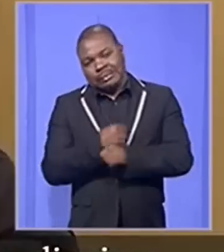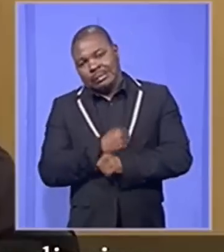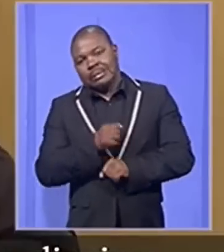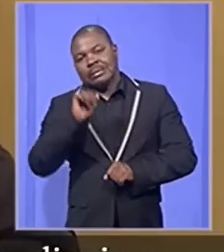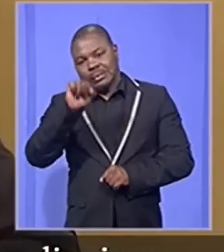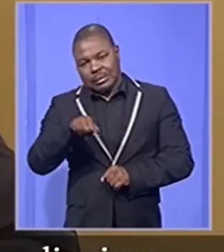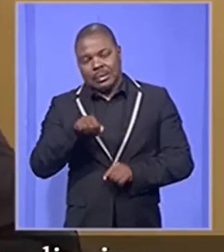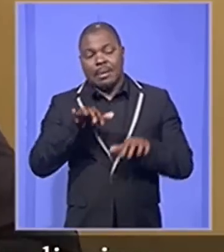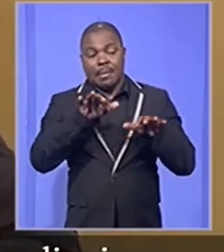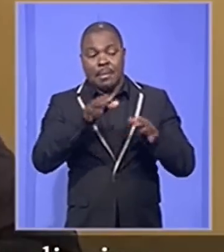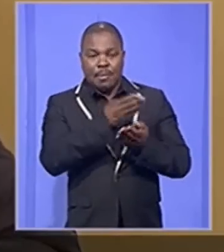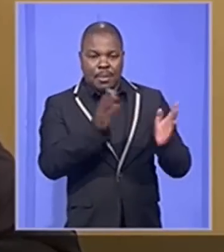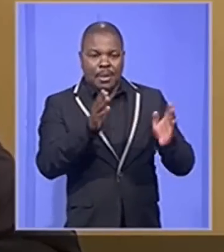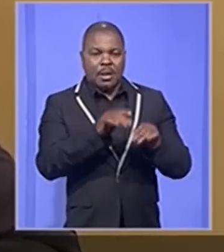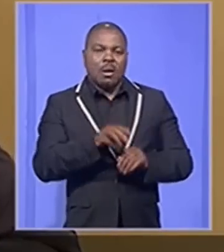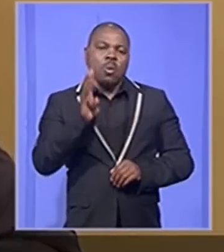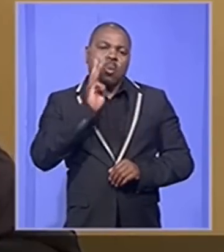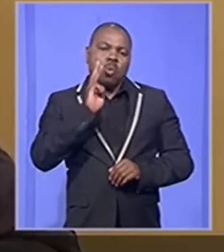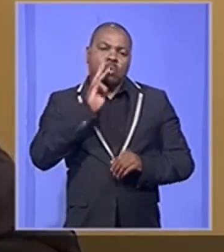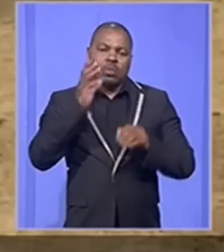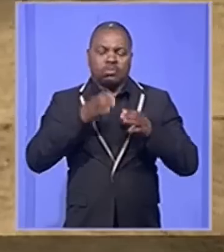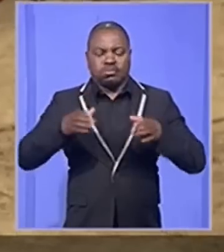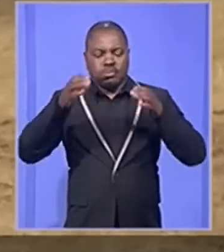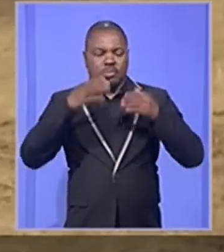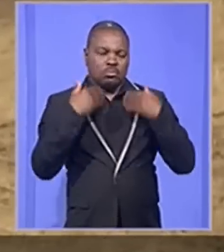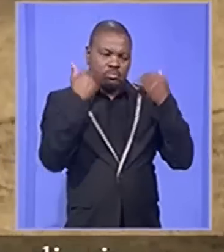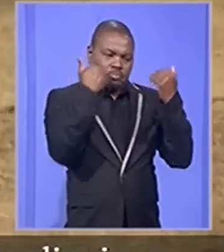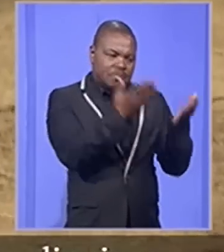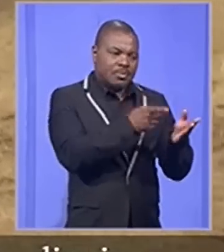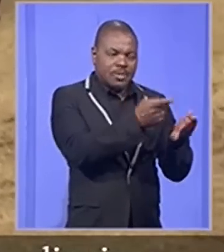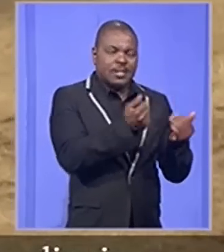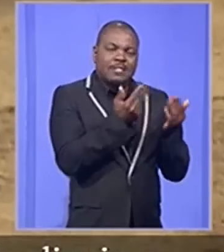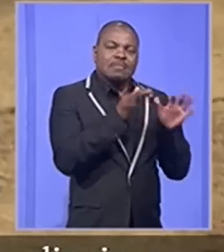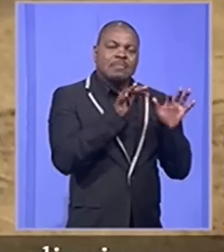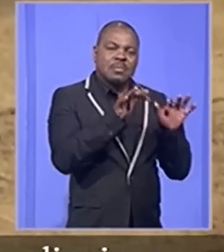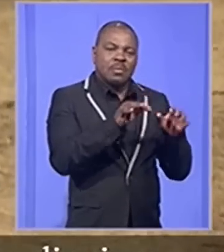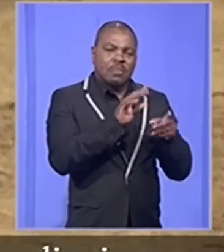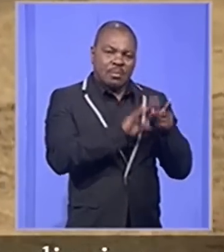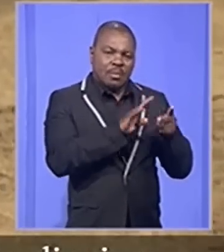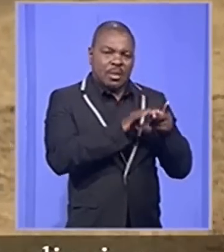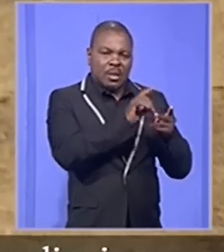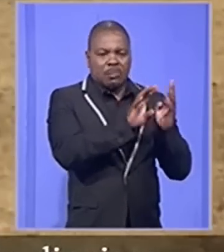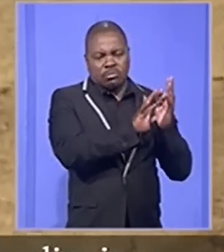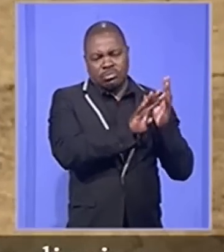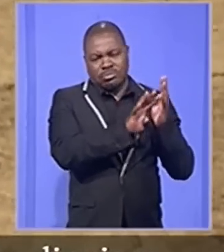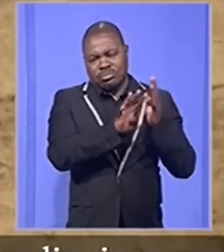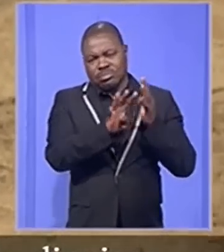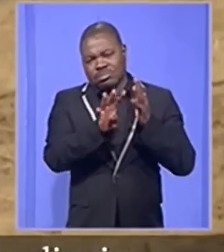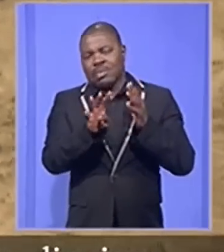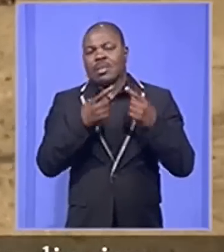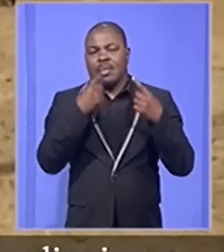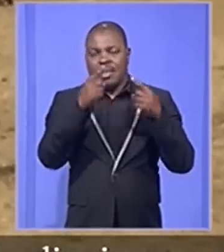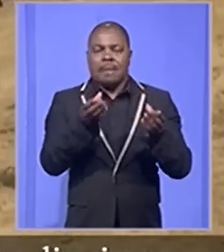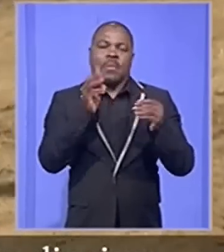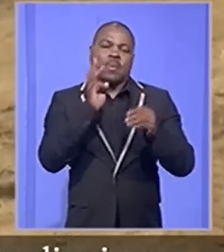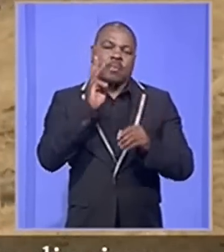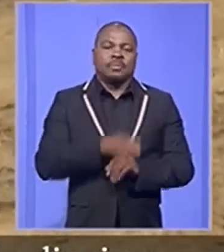re dirise ditanka tsa metsi go ba fa metsi gore ebe ba ye go letamong leo ba tsa metsi ke